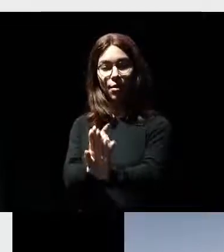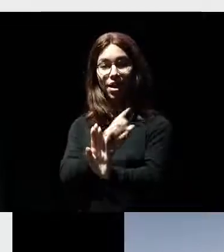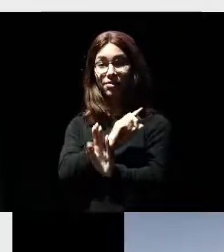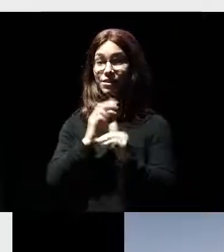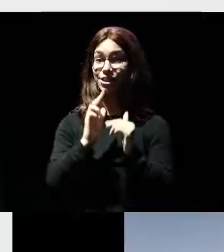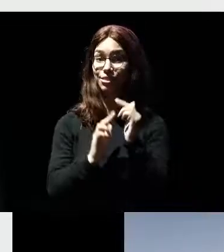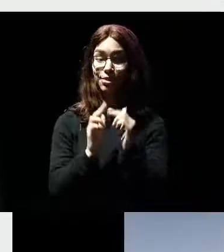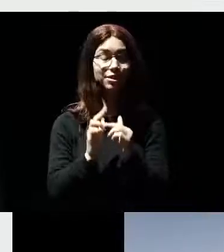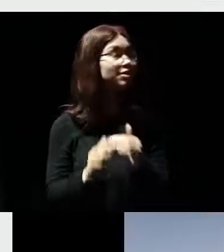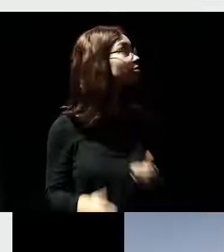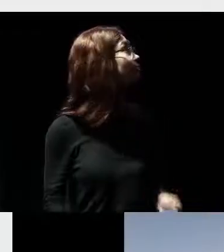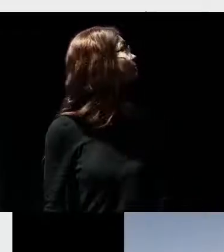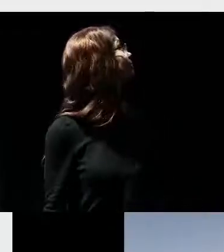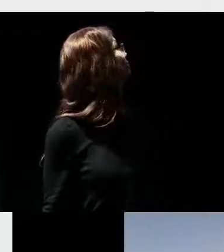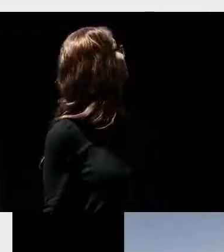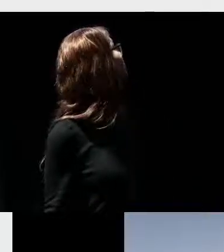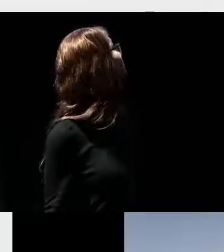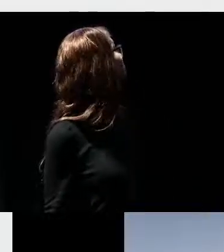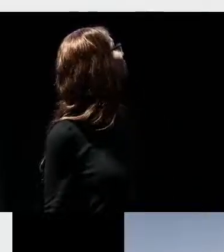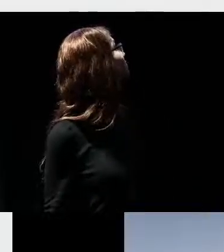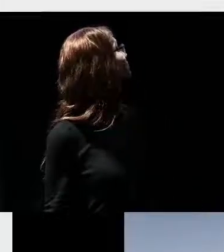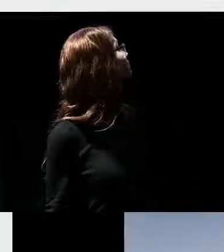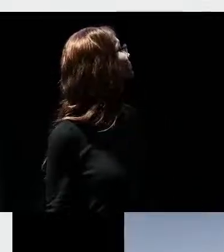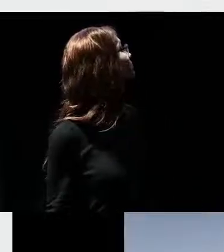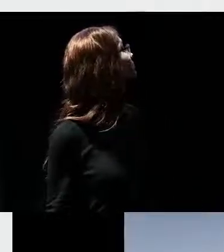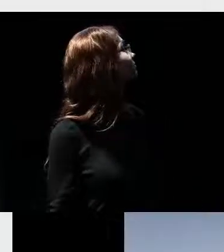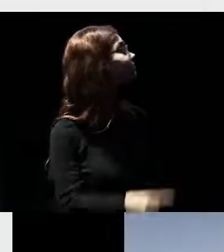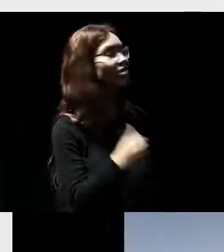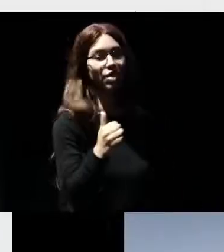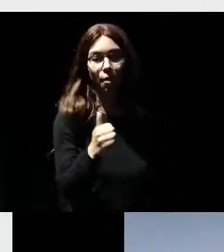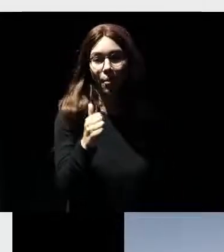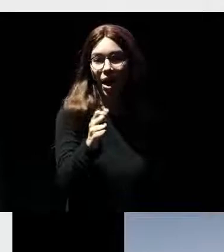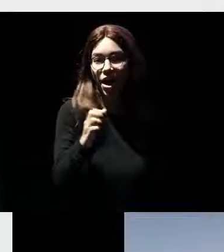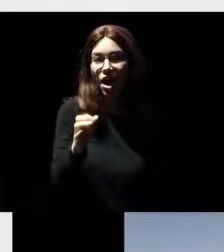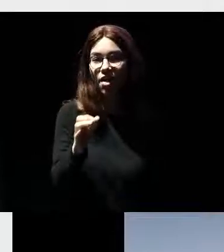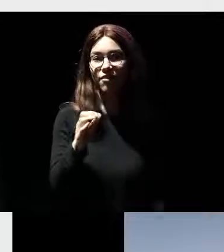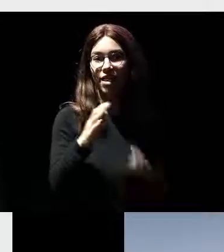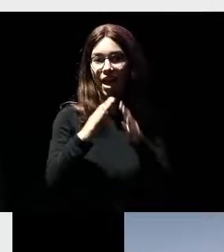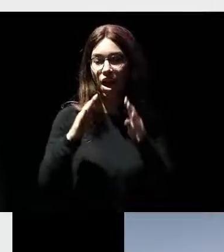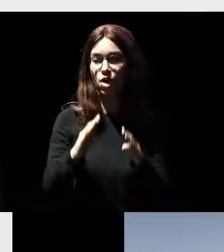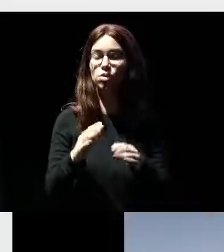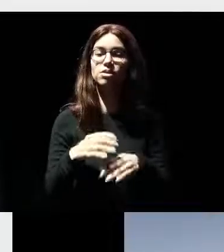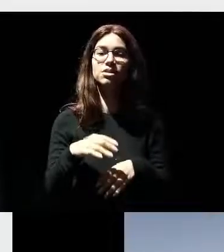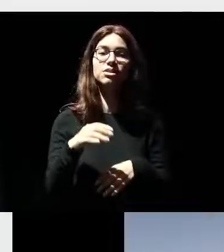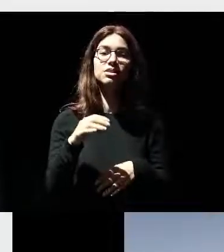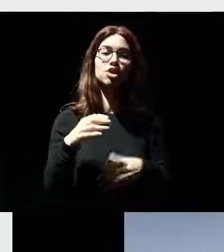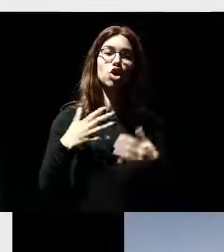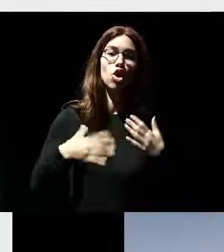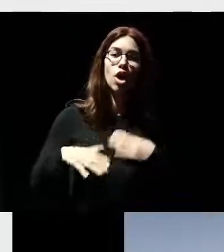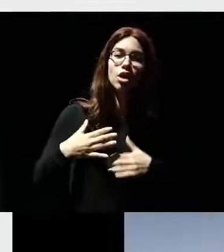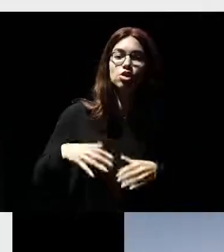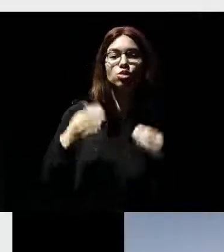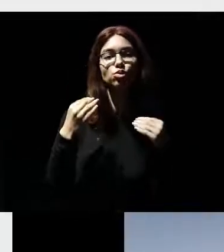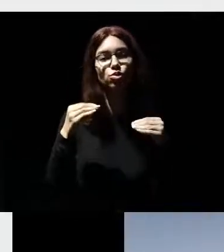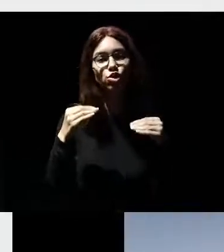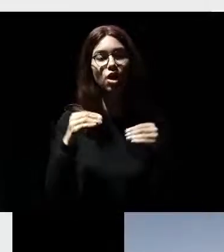a number of the back of house spaces, scene shop, costume shop,